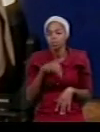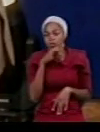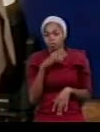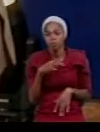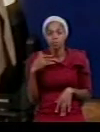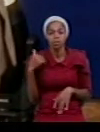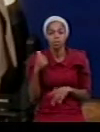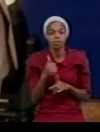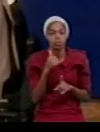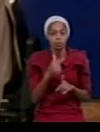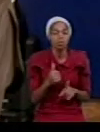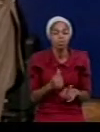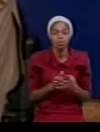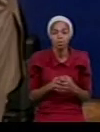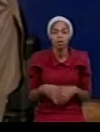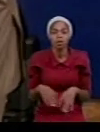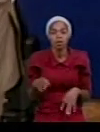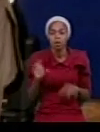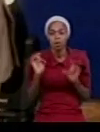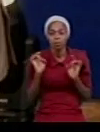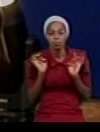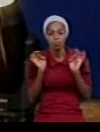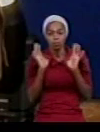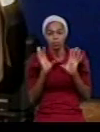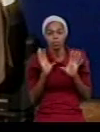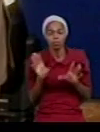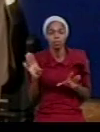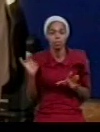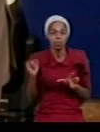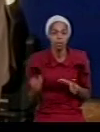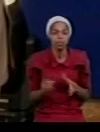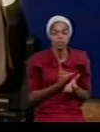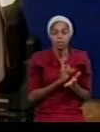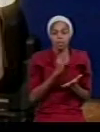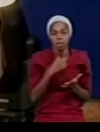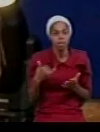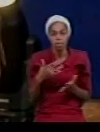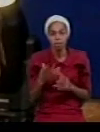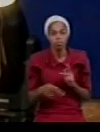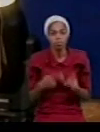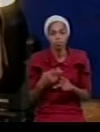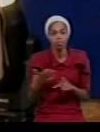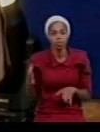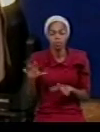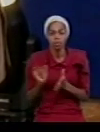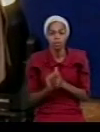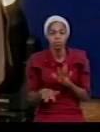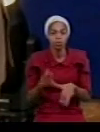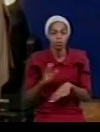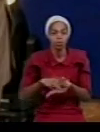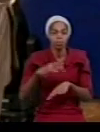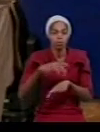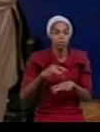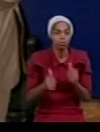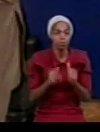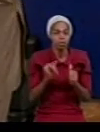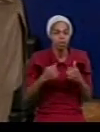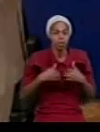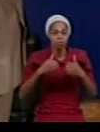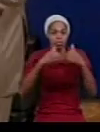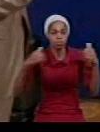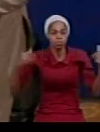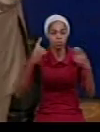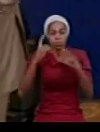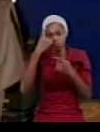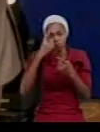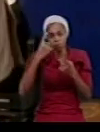that creepeth on the ground, which I have separated from you as unclean. And ye shall